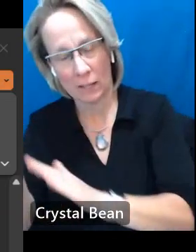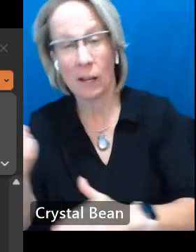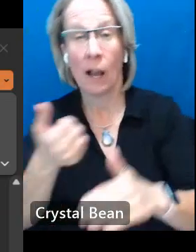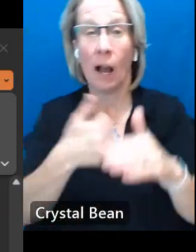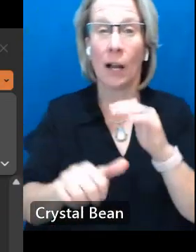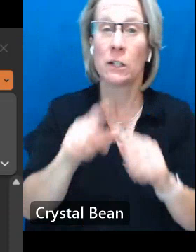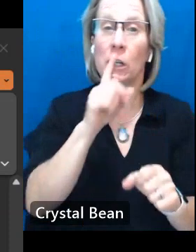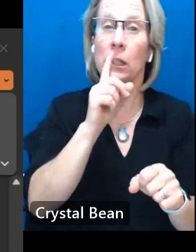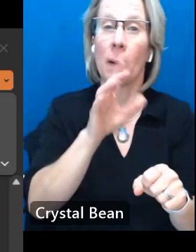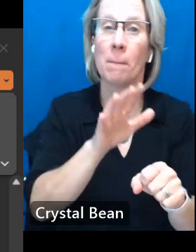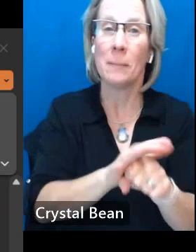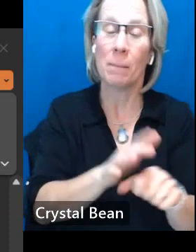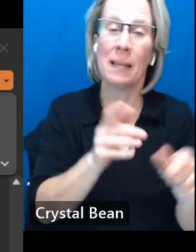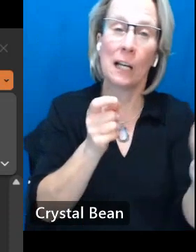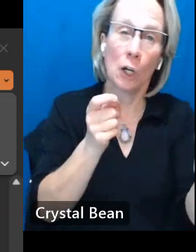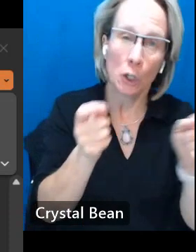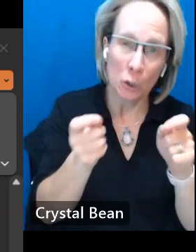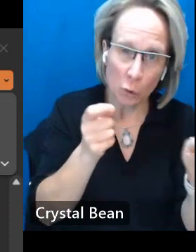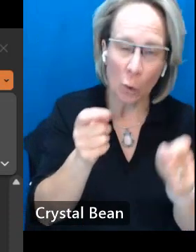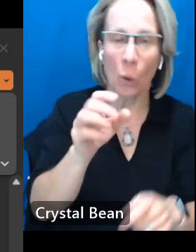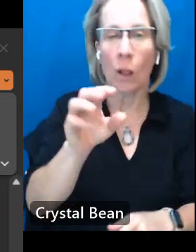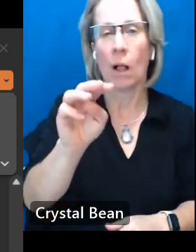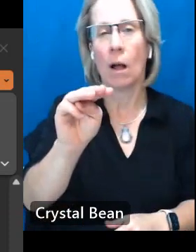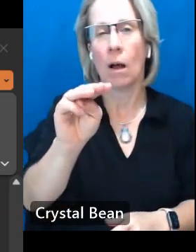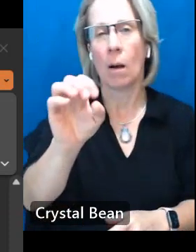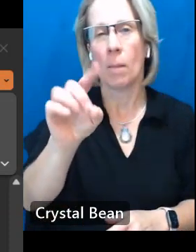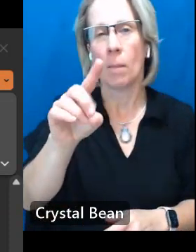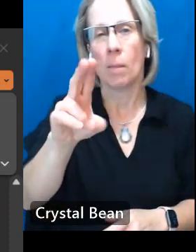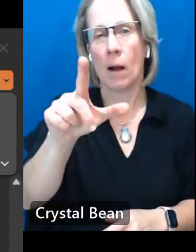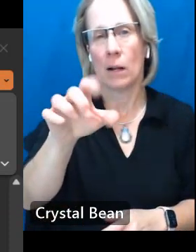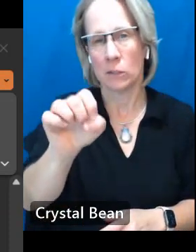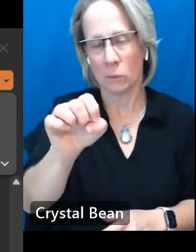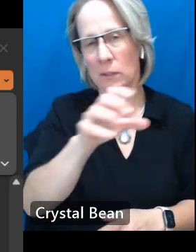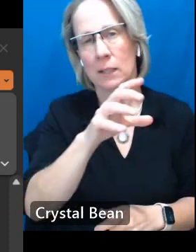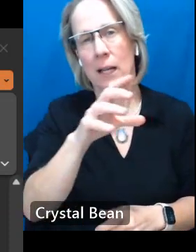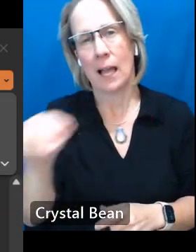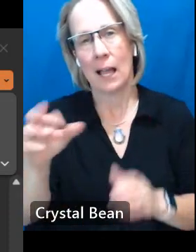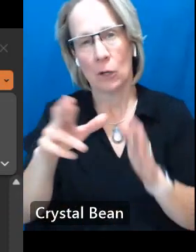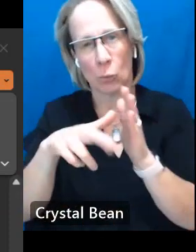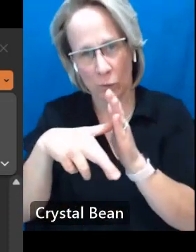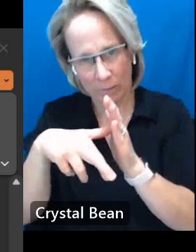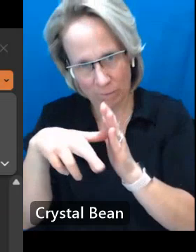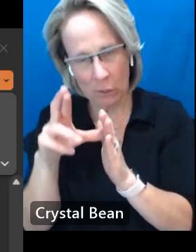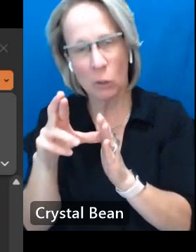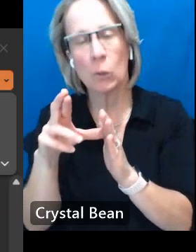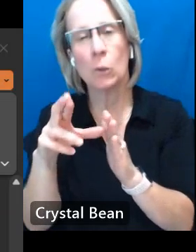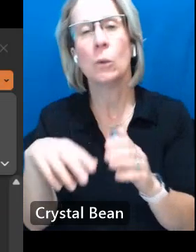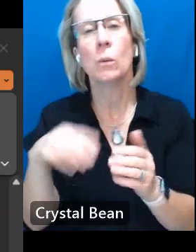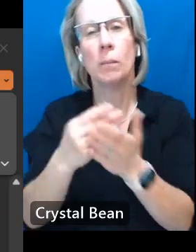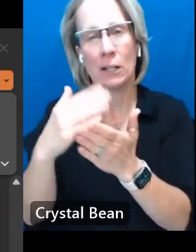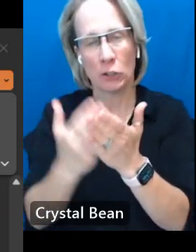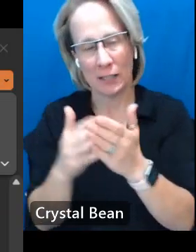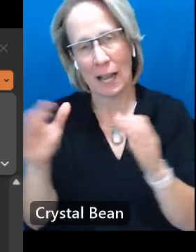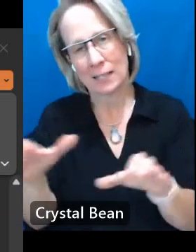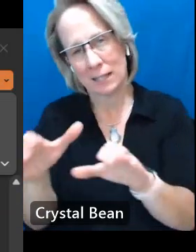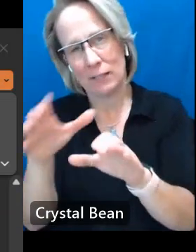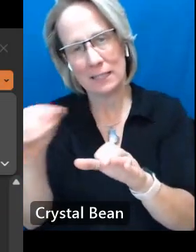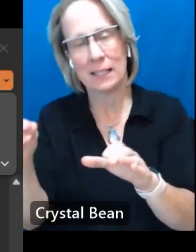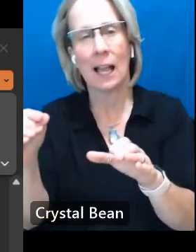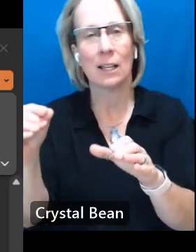me, commitment control module under review budget activities and then budget overview. And it shows your budget,